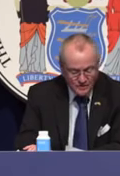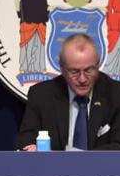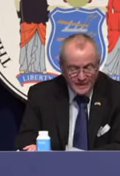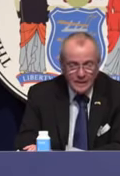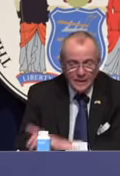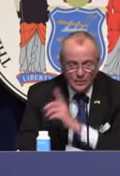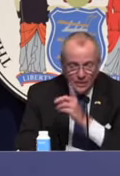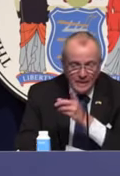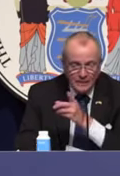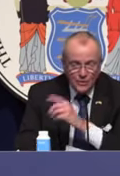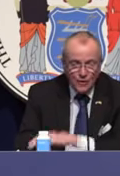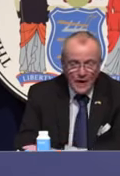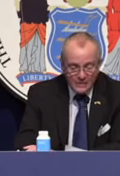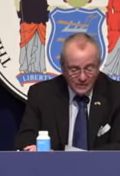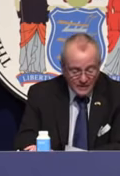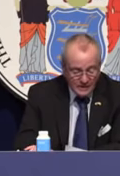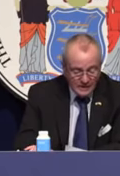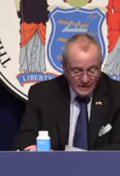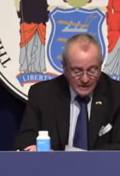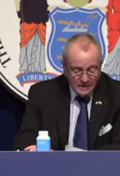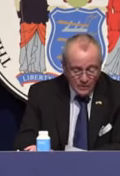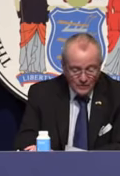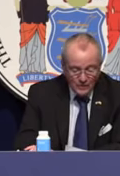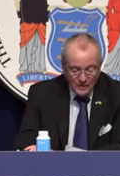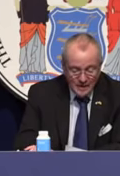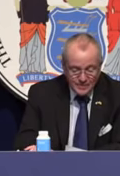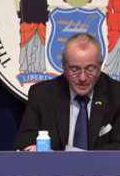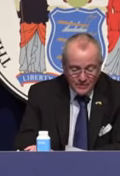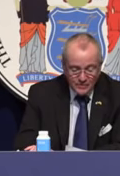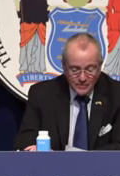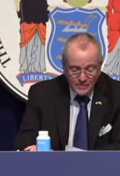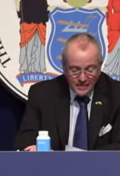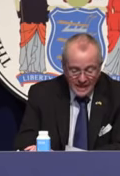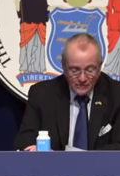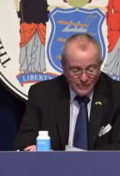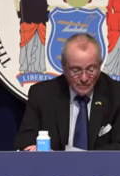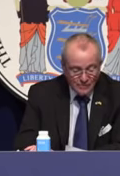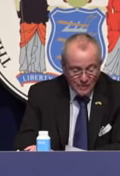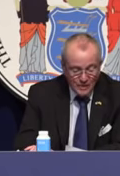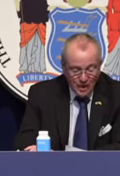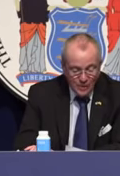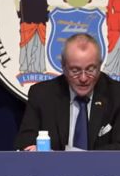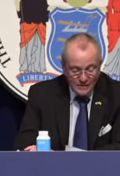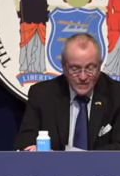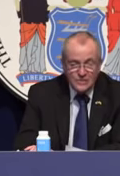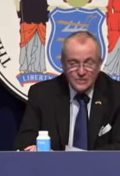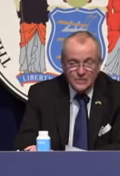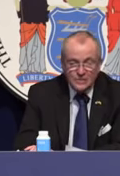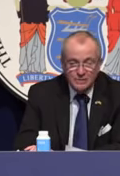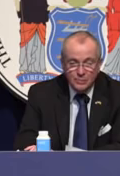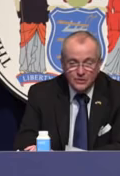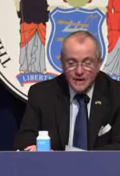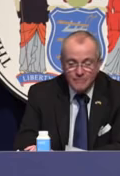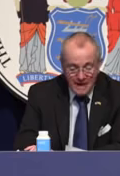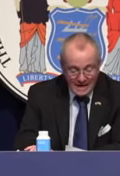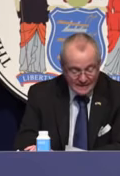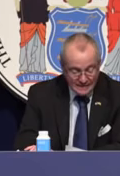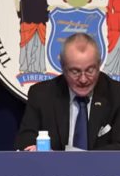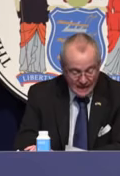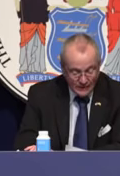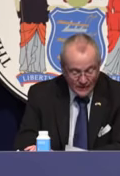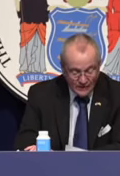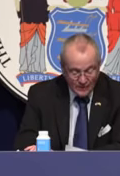118,652. Looking at the graph, we see the uptick from today's number, but we know we can just as easily push that